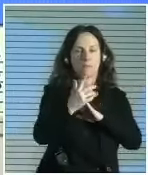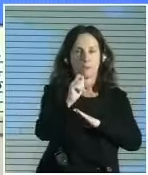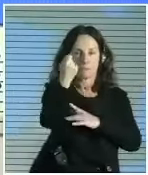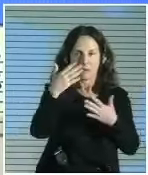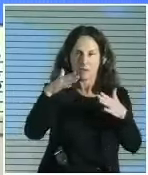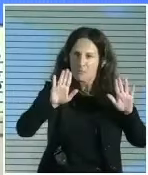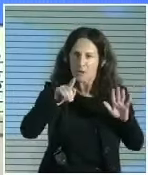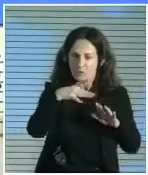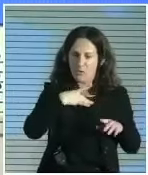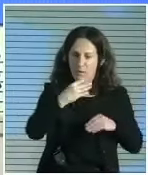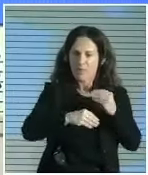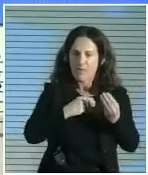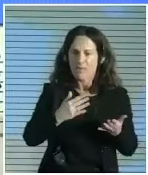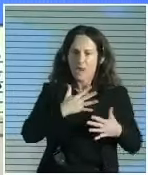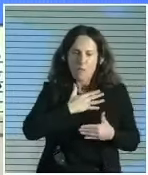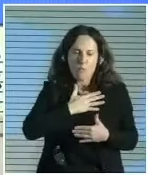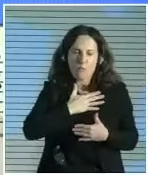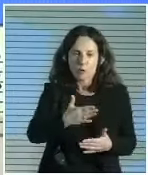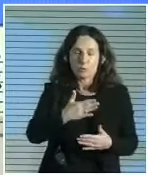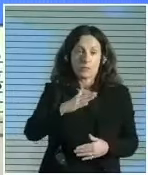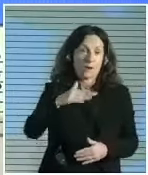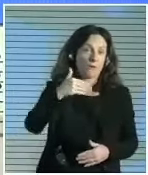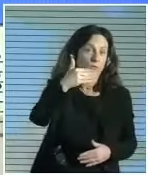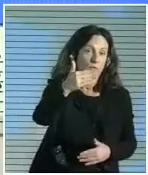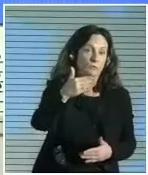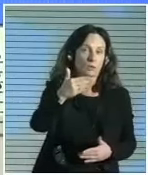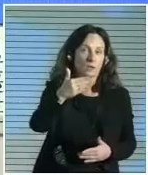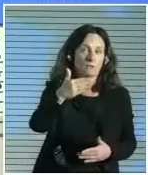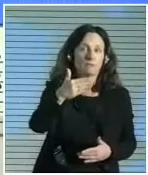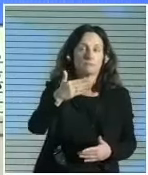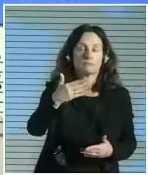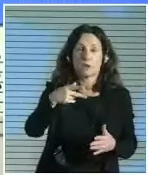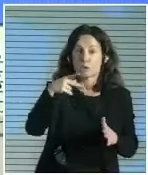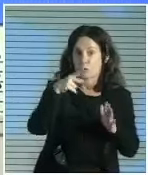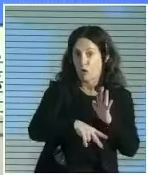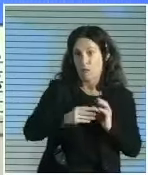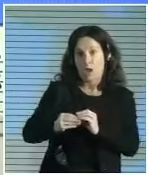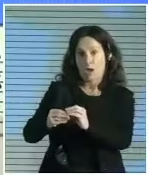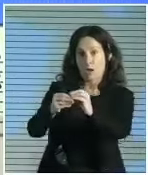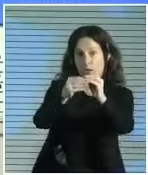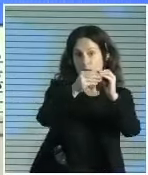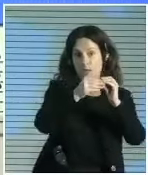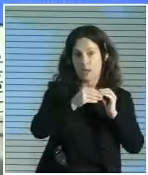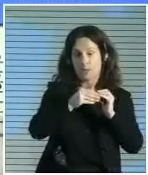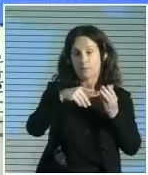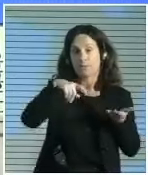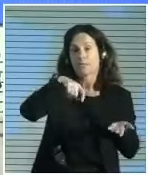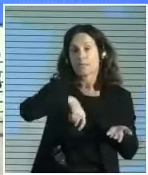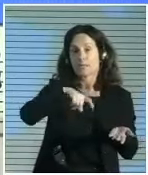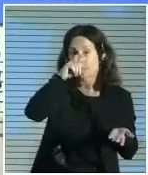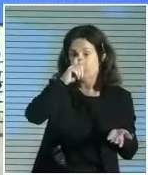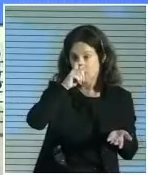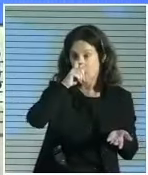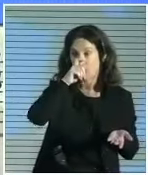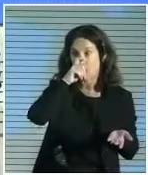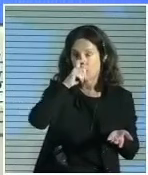important. In this year, there is a global commitment, you have read it in the newspapers, to develop a treaty that